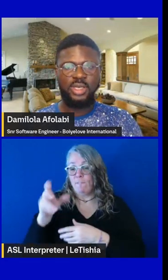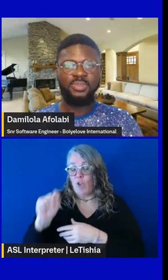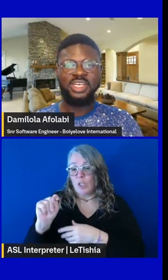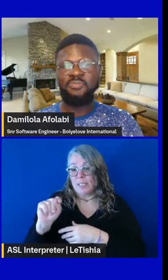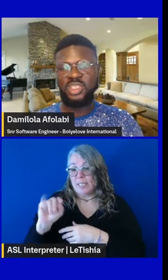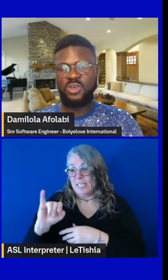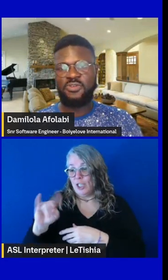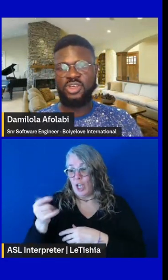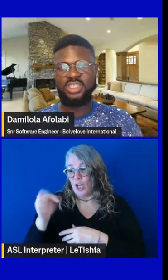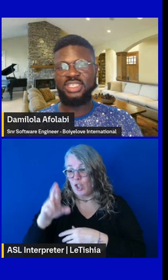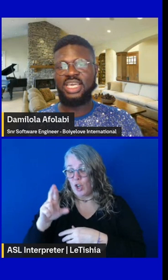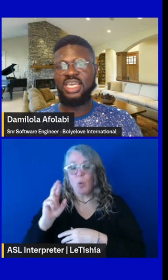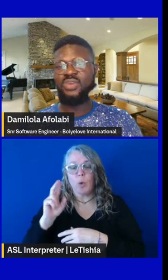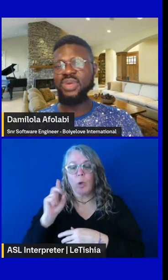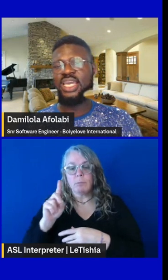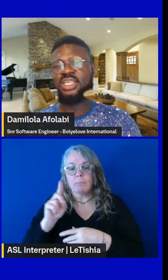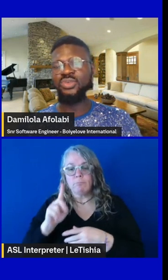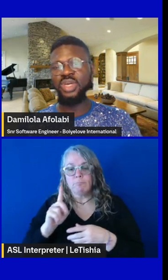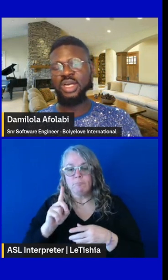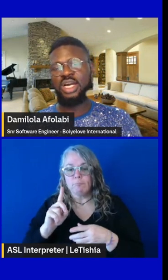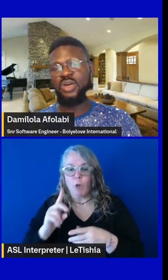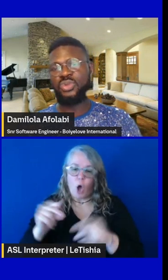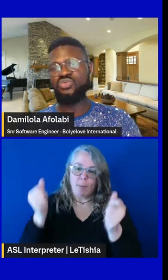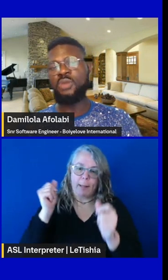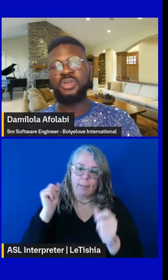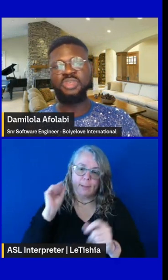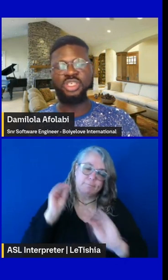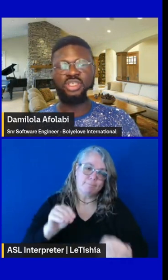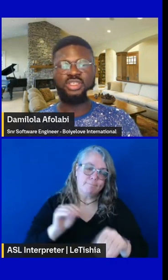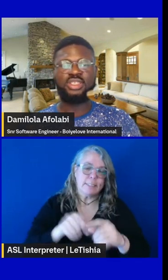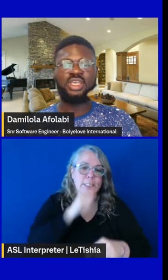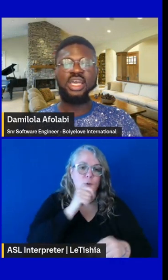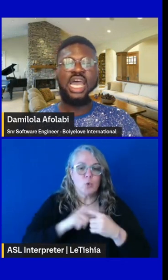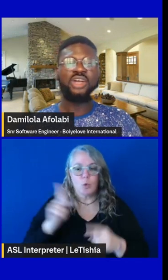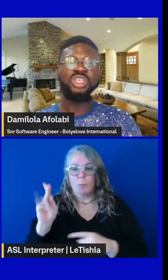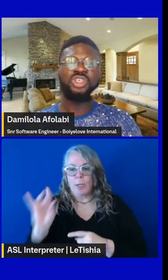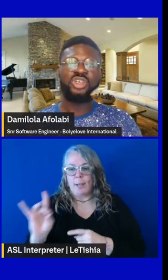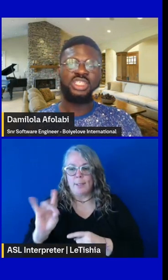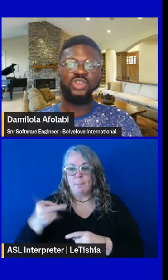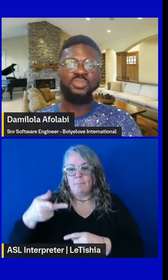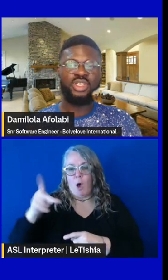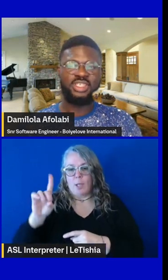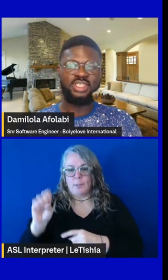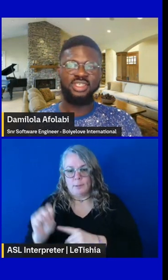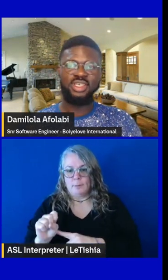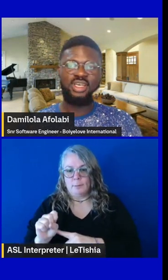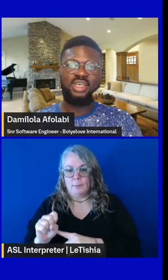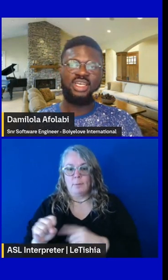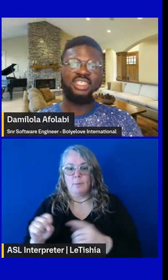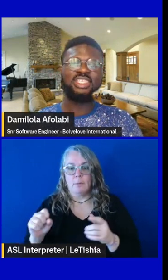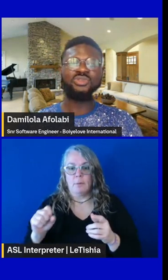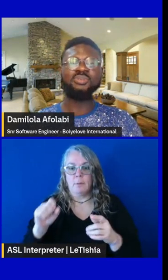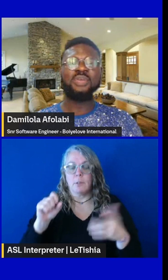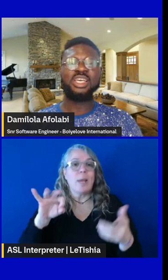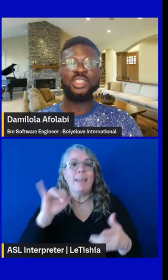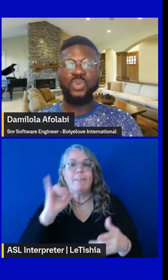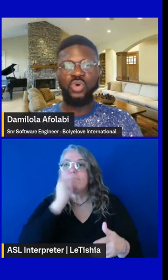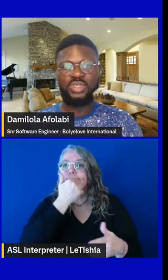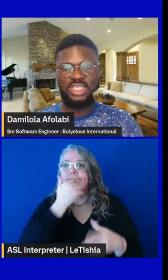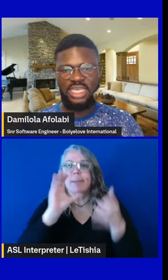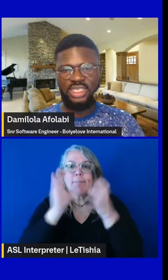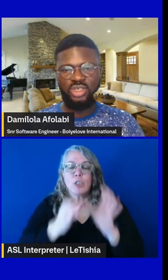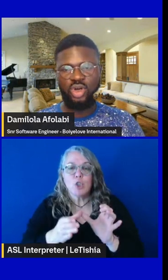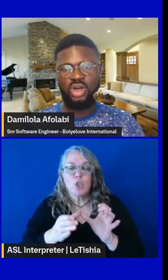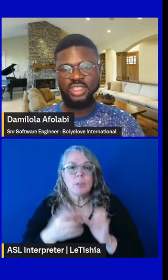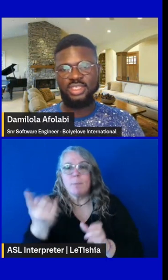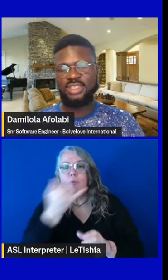pods, but if misconfigured, say when with wrong permissions, annotation on network policies, this secret might be